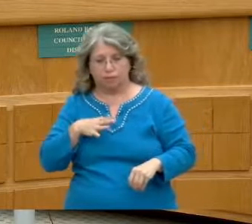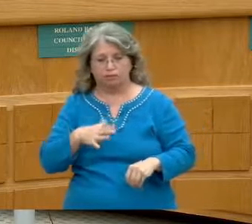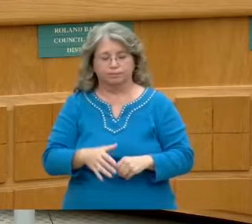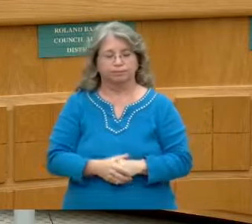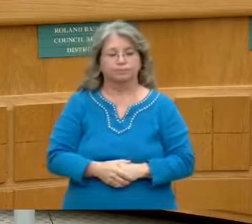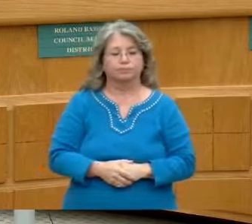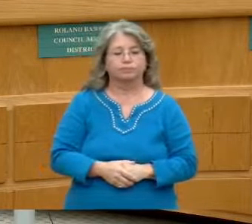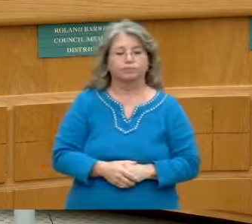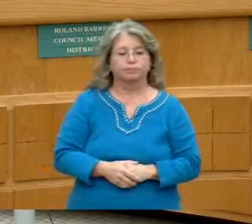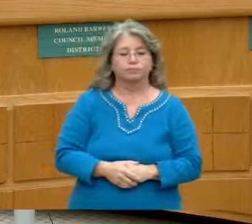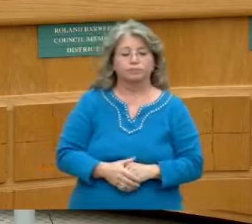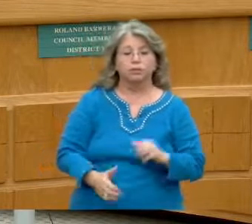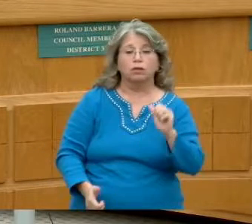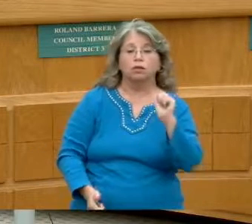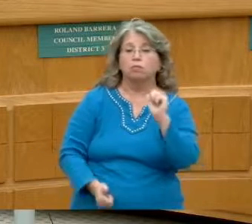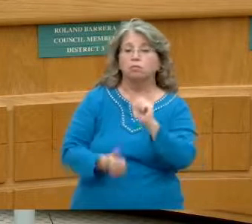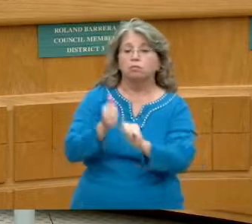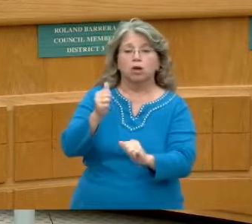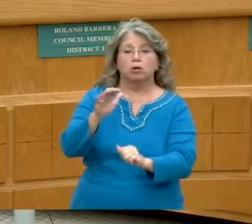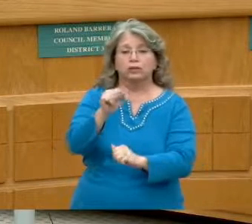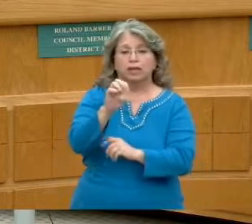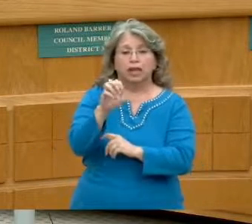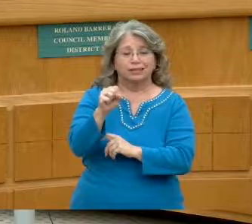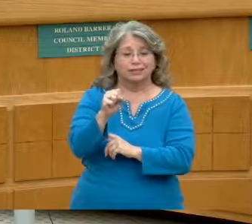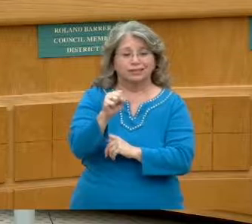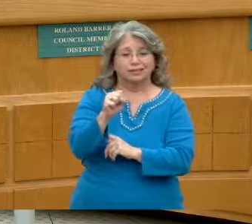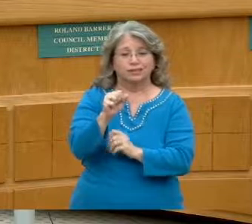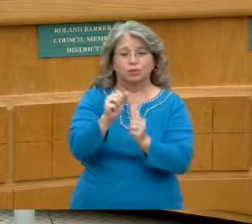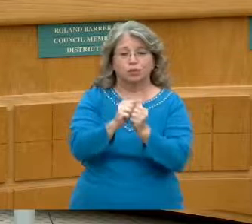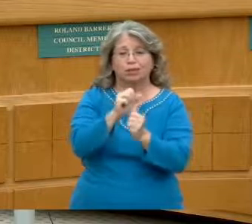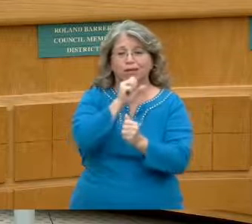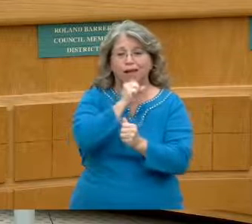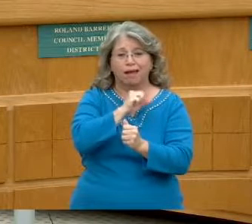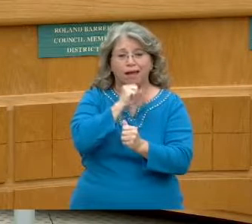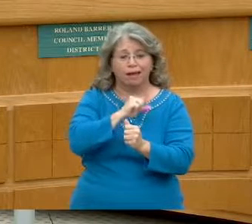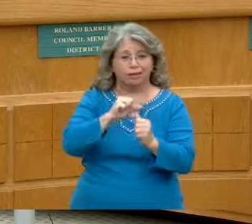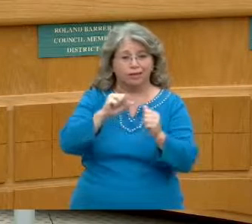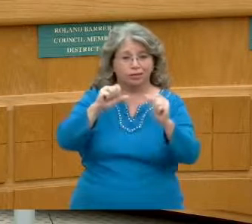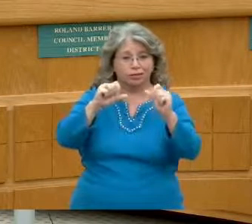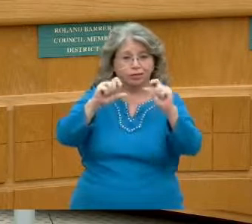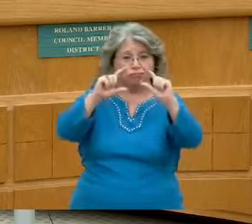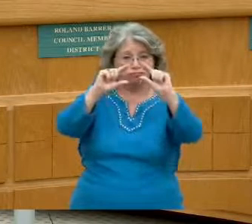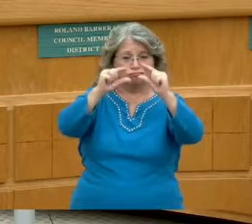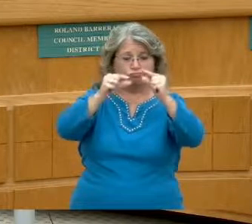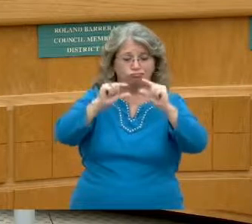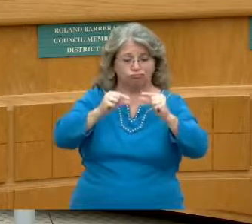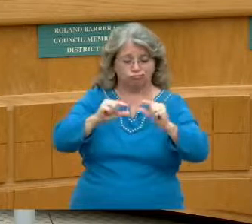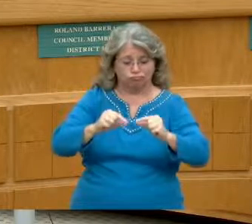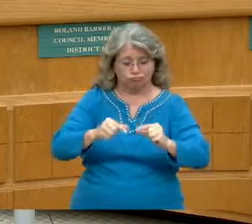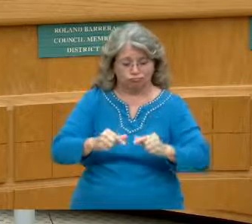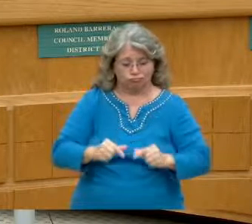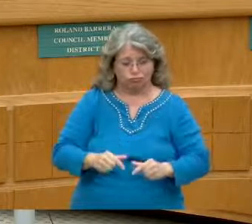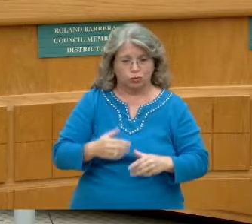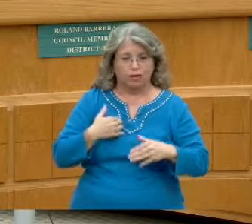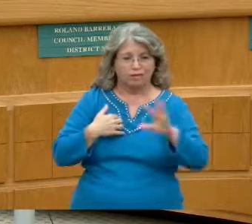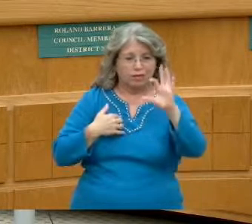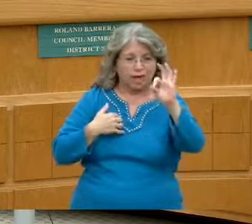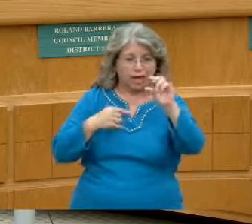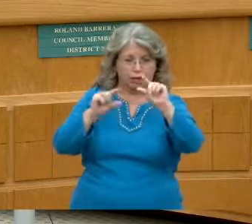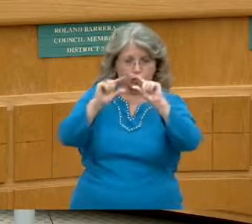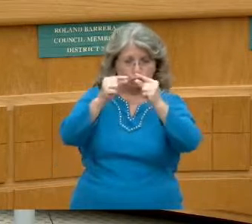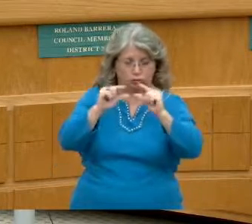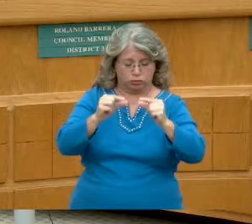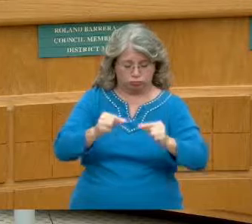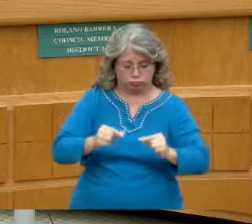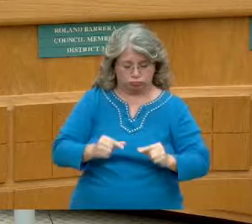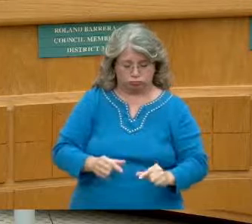then the majority of our cases in terms of age distribution, we have 9 age groups that we place the persons in to